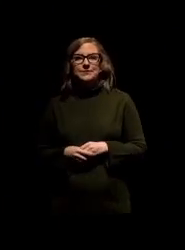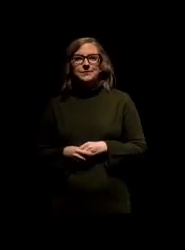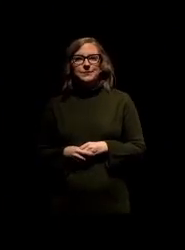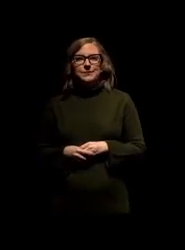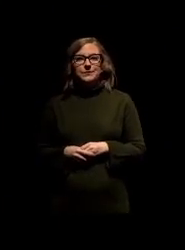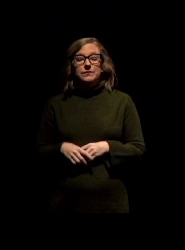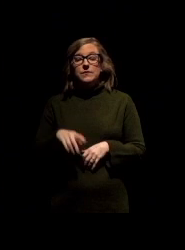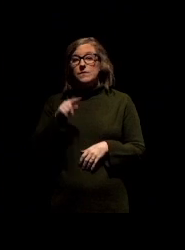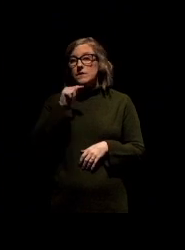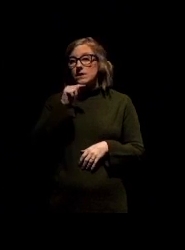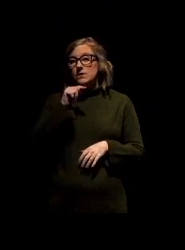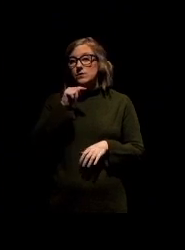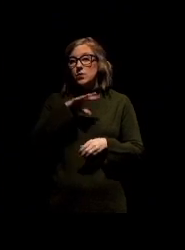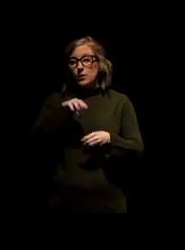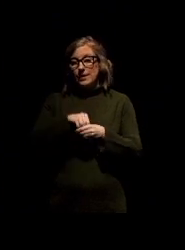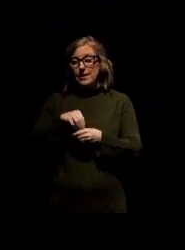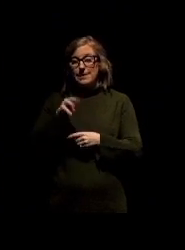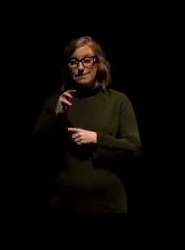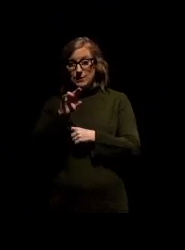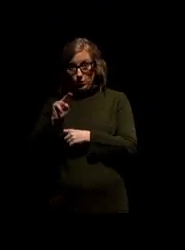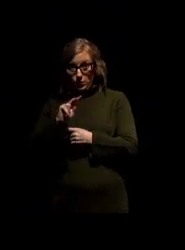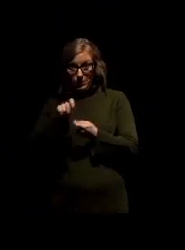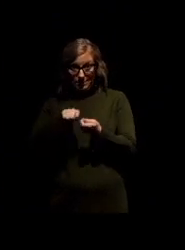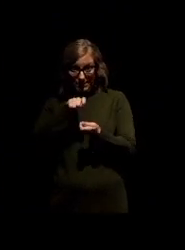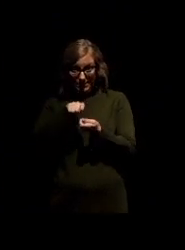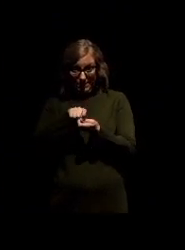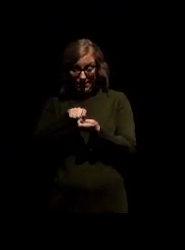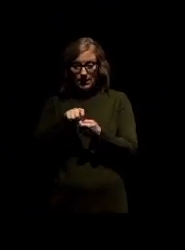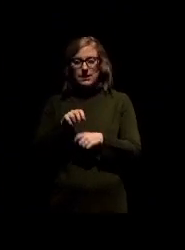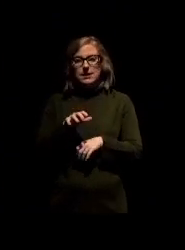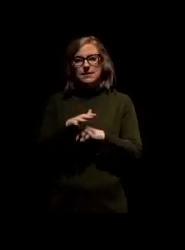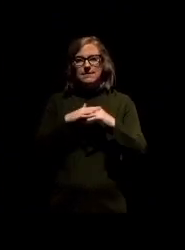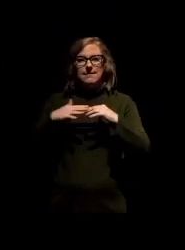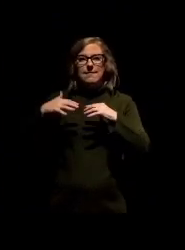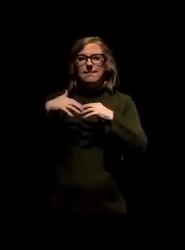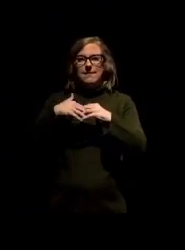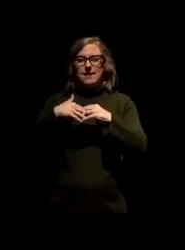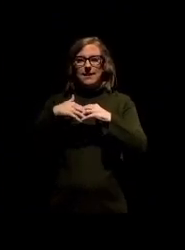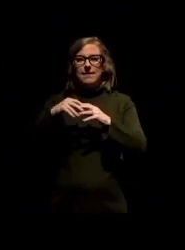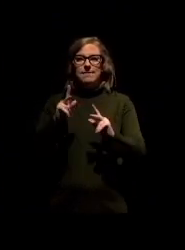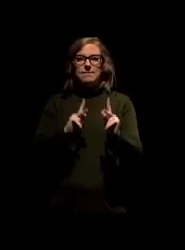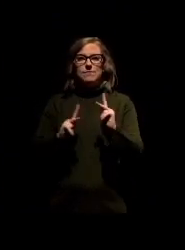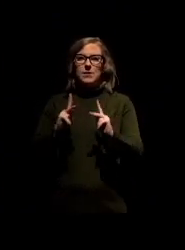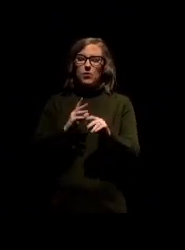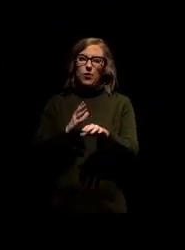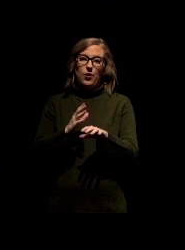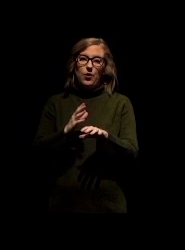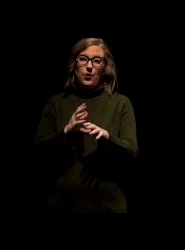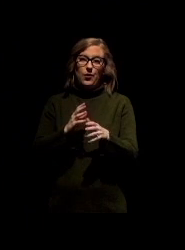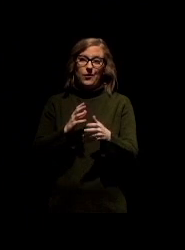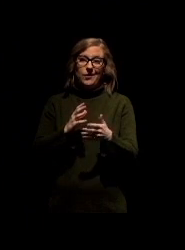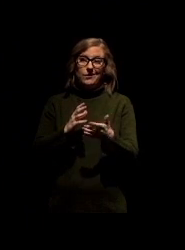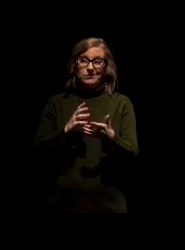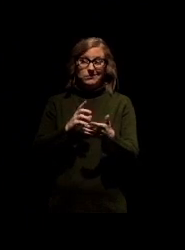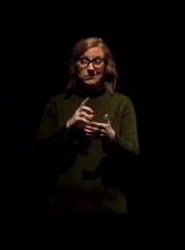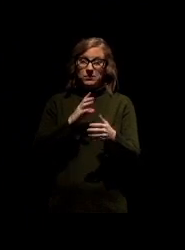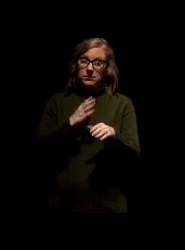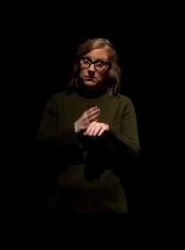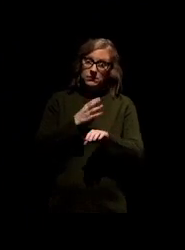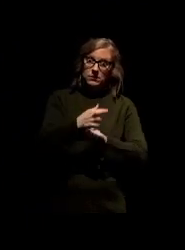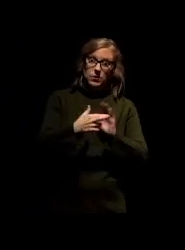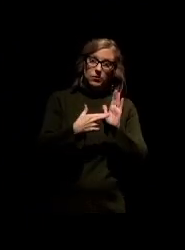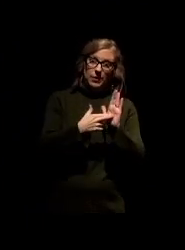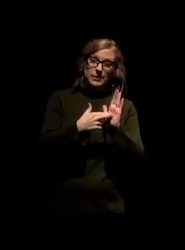In the Twin Cities, or in Minnesota specifically, Native people are overrepresented in the unhoused population